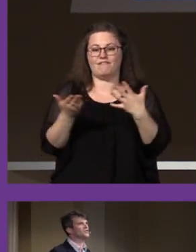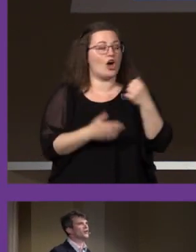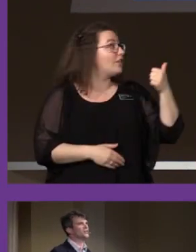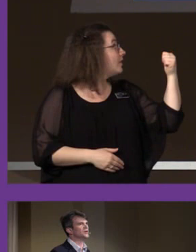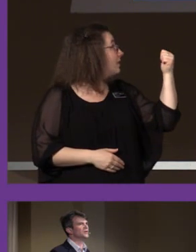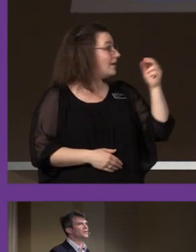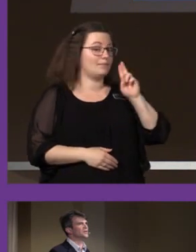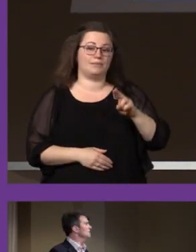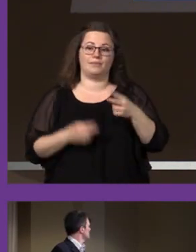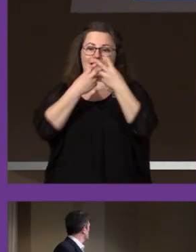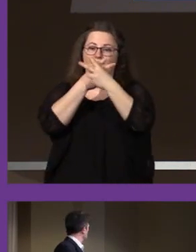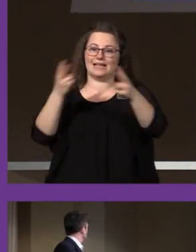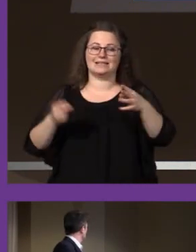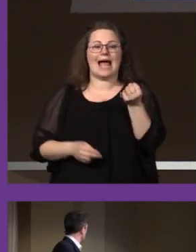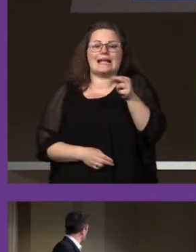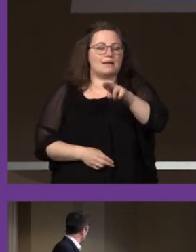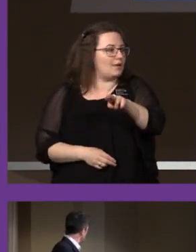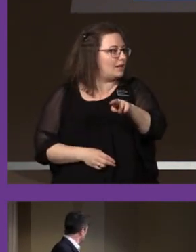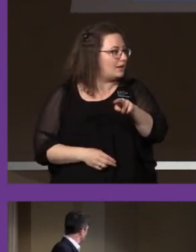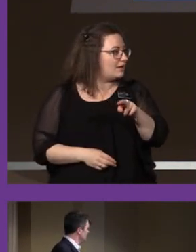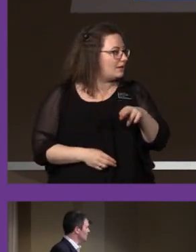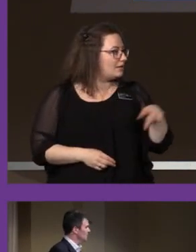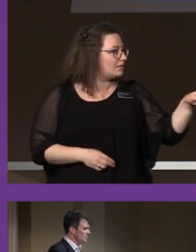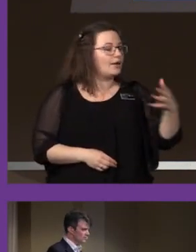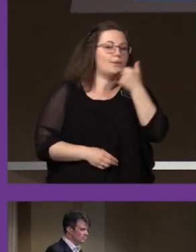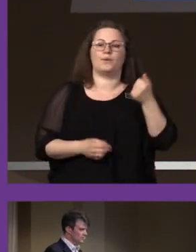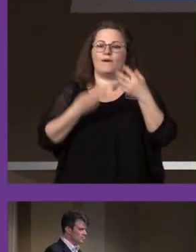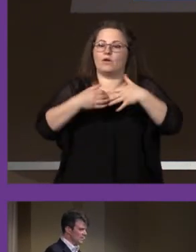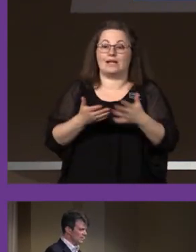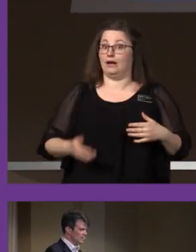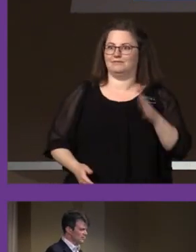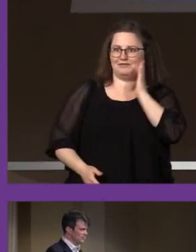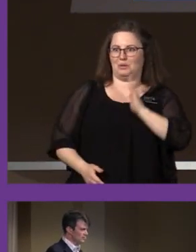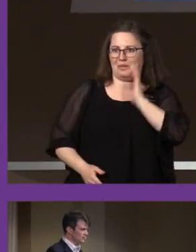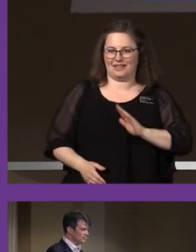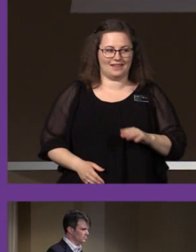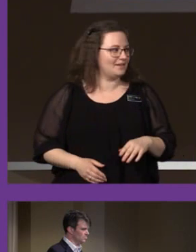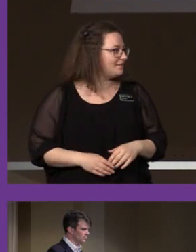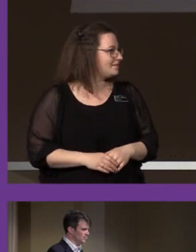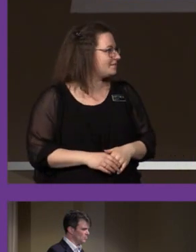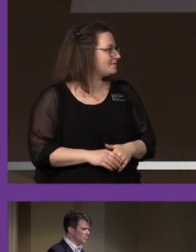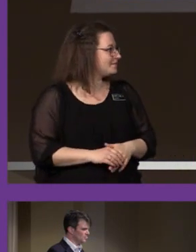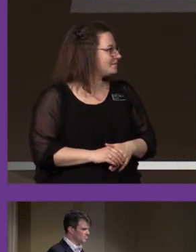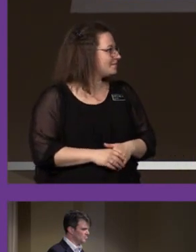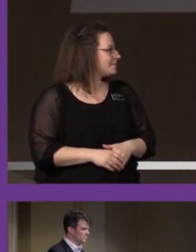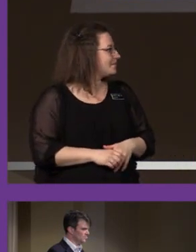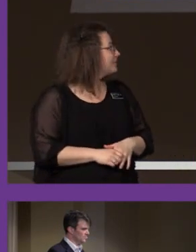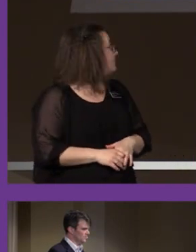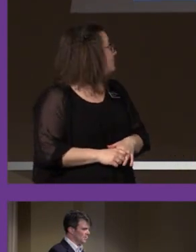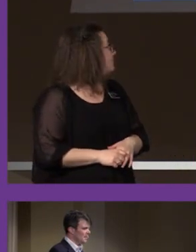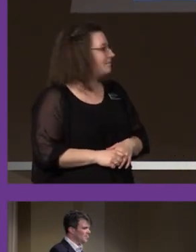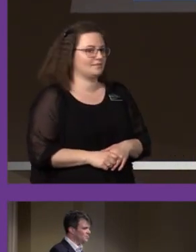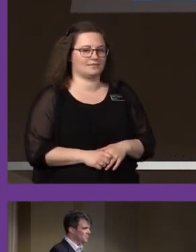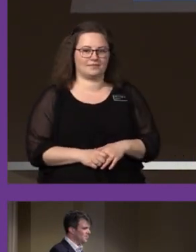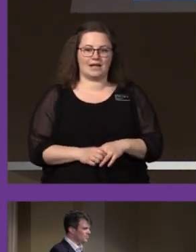an illustration. It's an example. Have I got 1 minute? It's not on the screen. Oh, sorry. Points Digital Inclusion and Accessibility Conference dash when